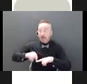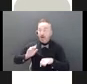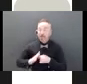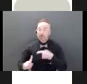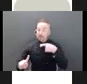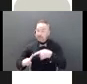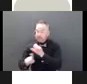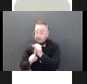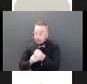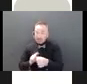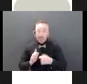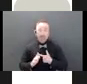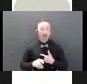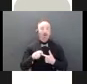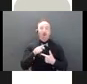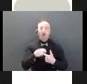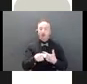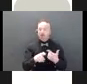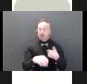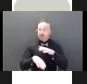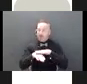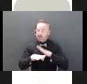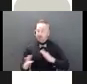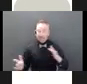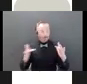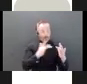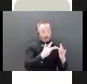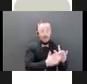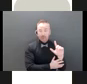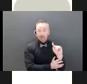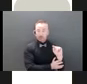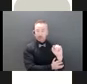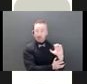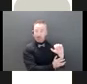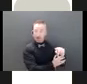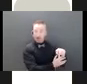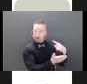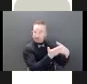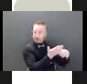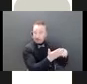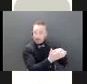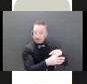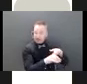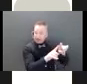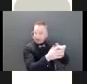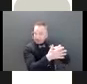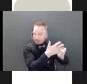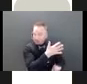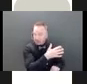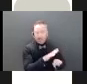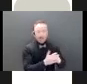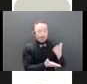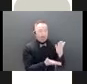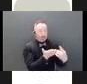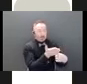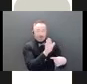advisor may contact the trusted contact person to discuss a number of things. For example, they may discuss concerns about your mental capacity